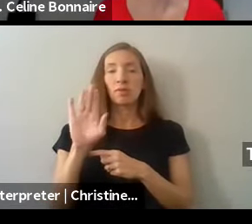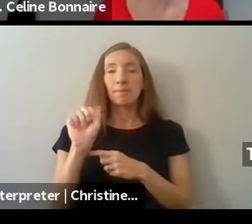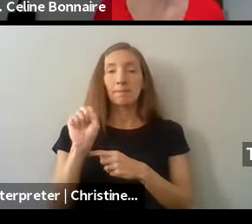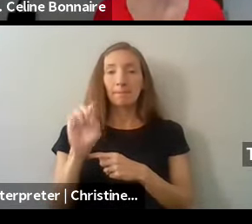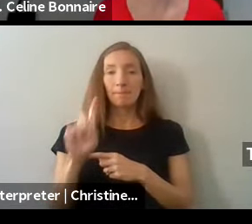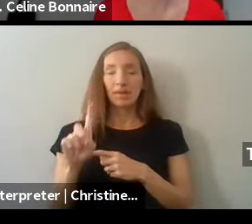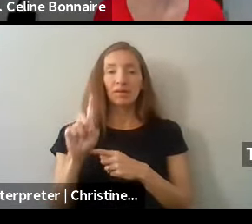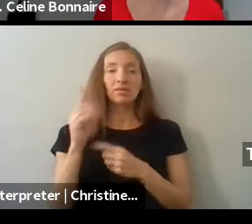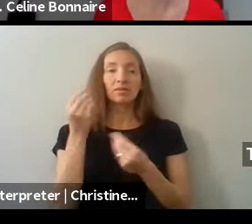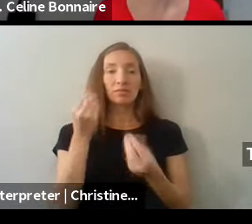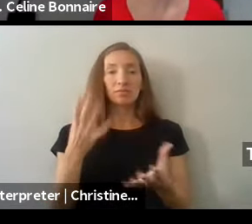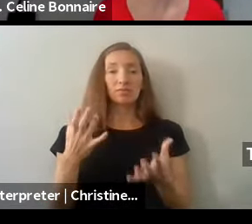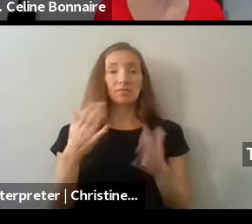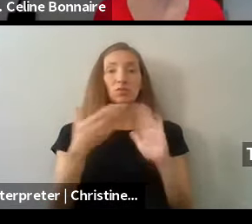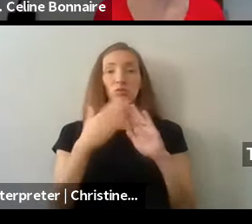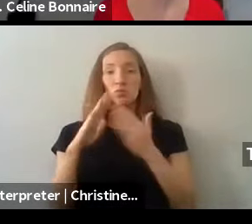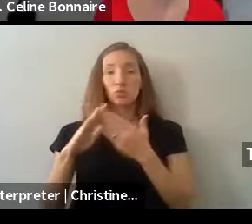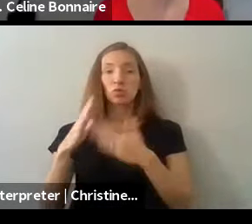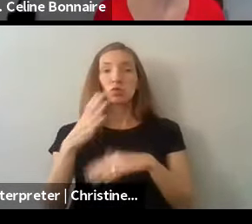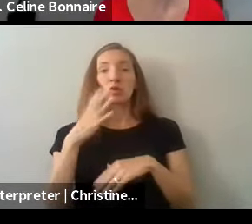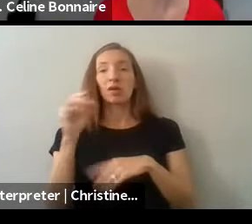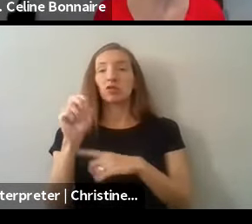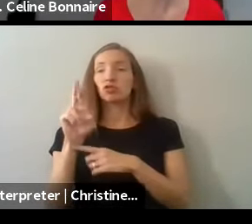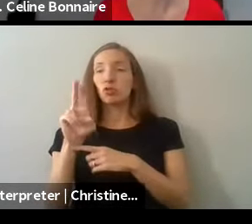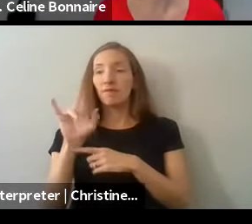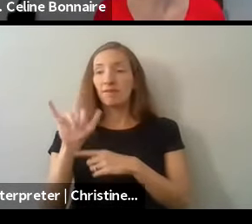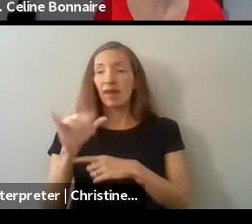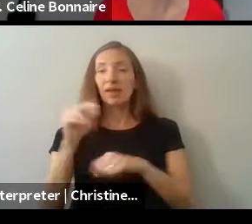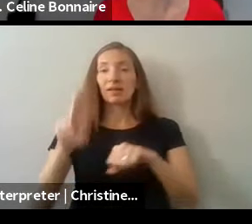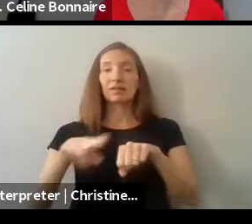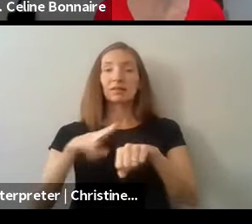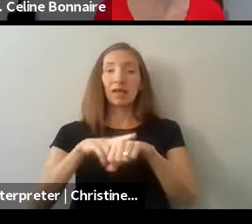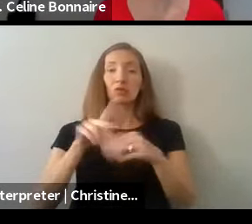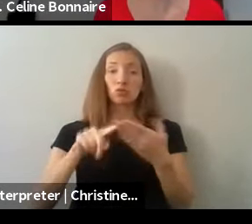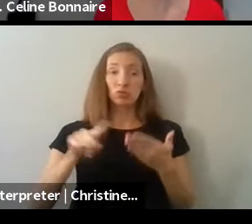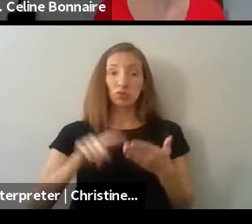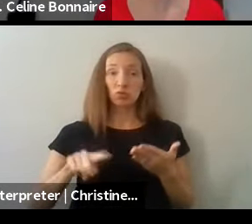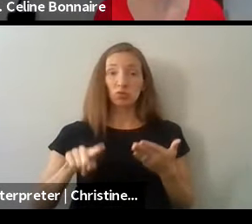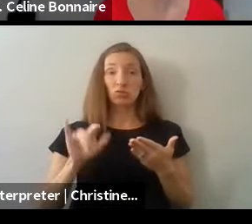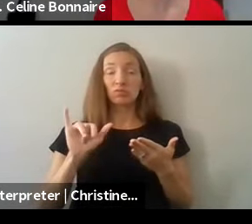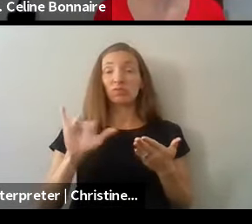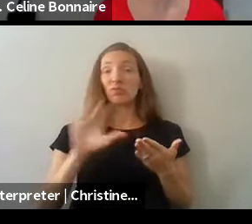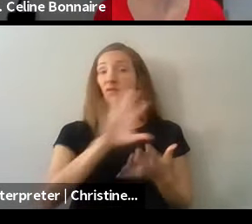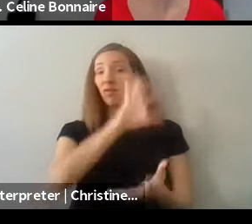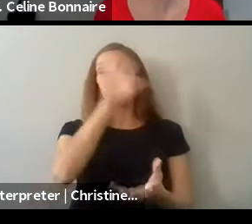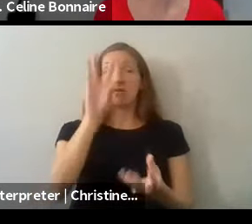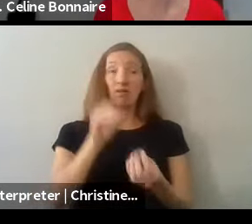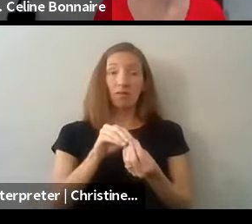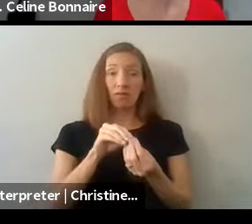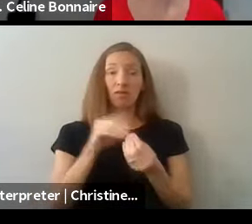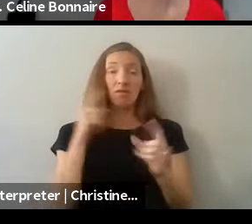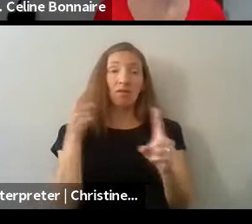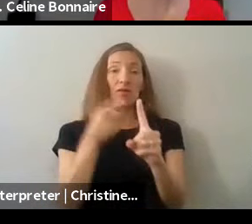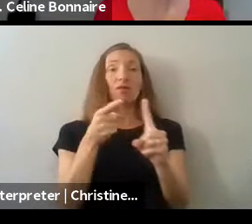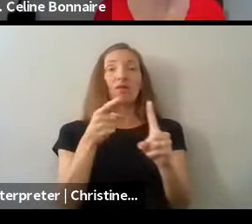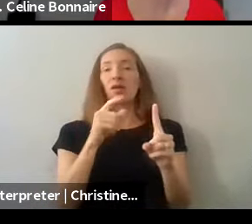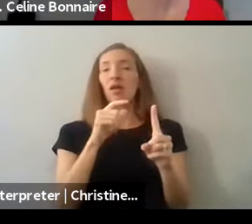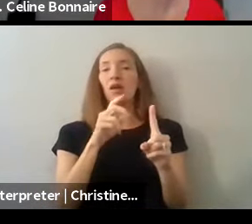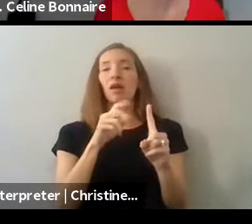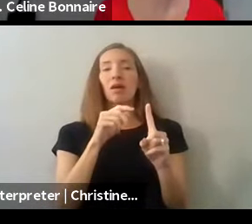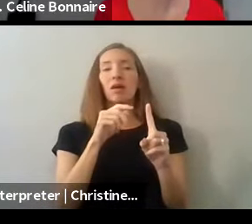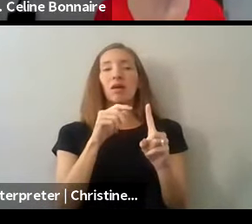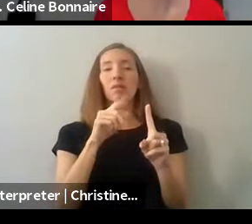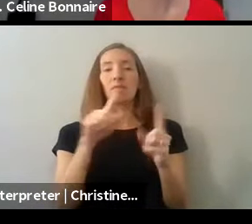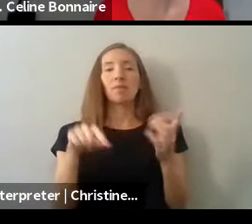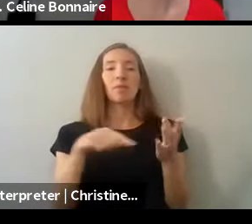well as national research. The overarching aim of these interventions has not been merely to